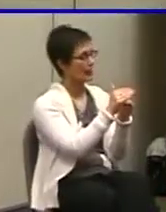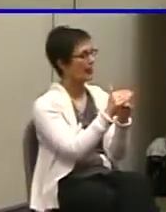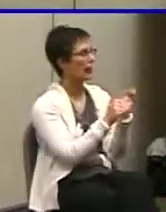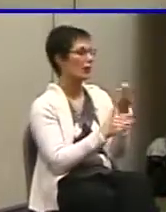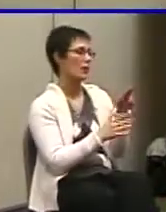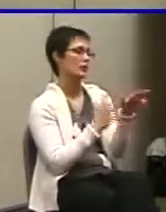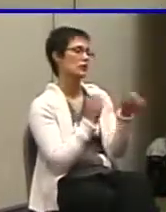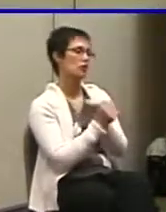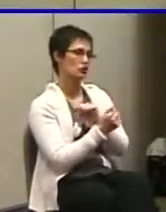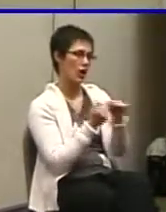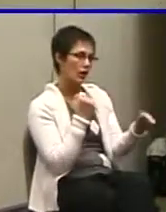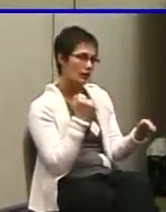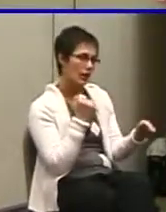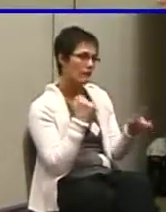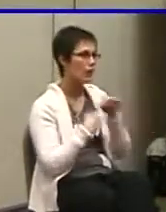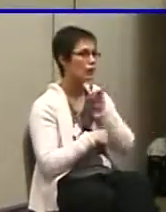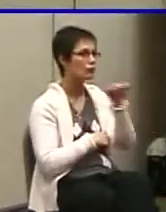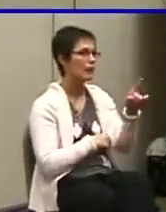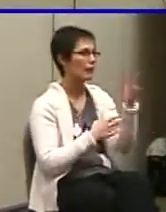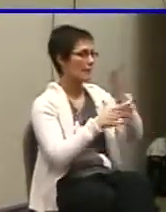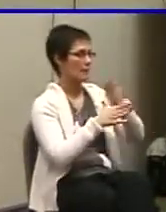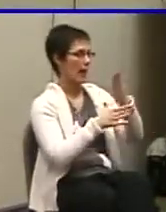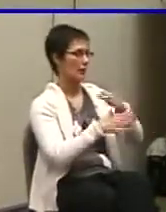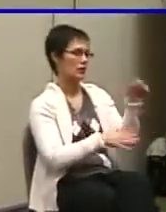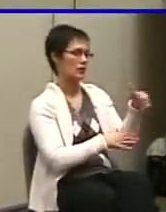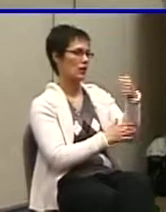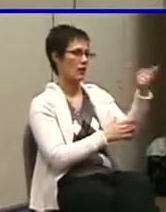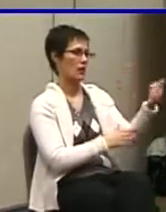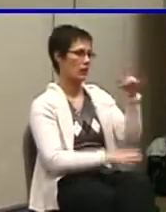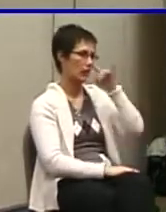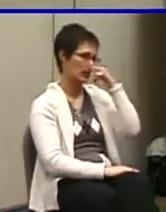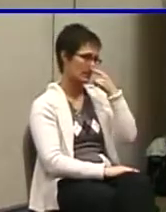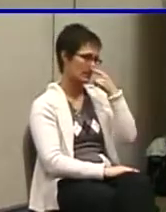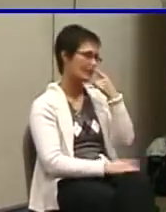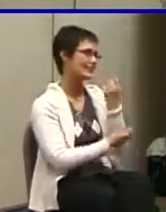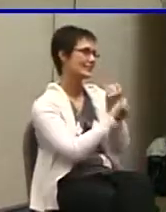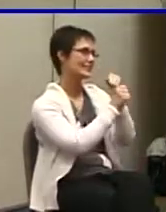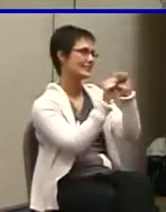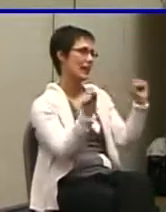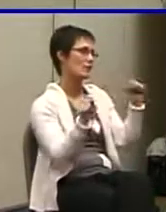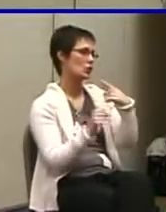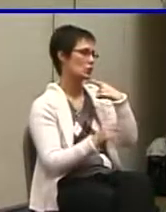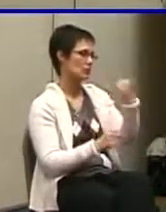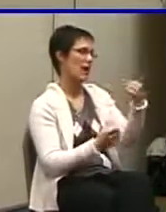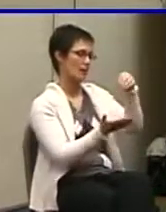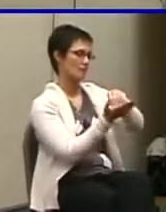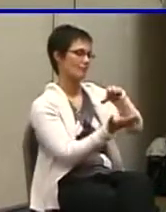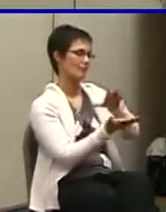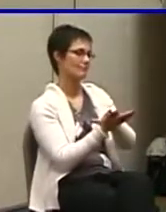to the point that it truly does interfere with the learning of other kids, probably safer to put one in.